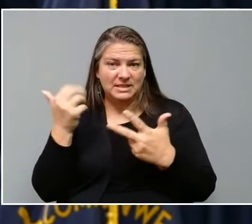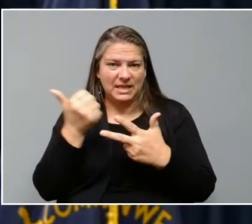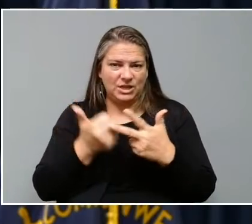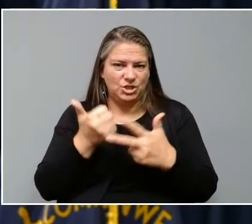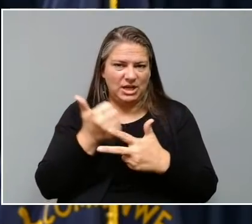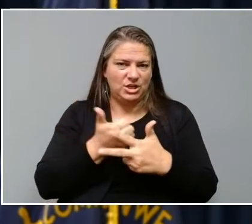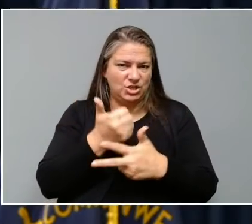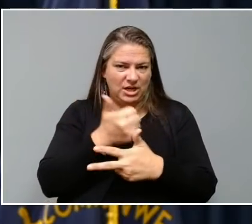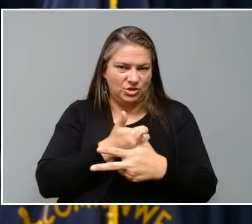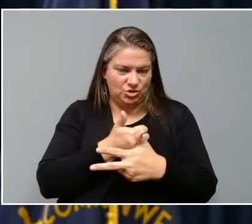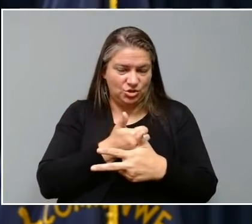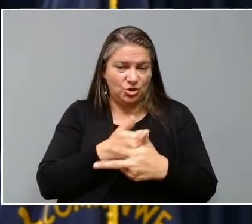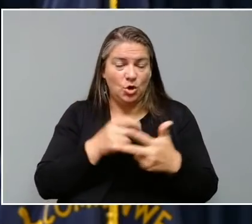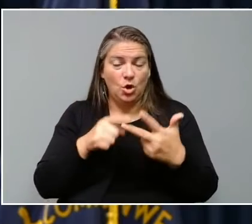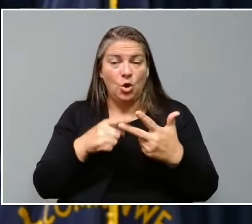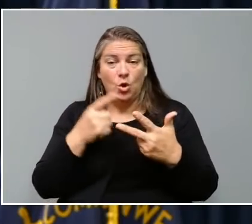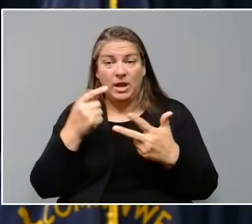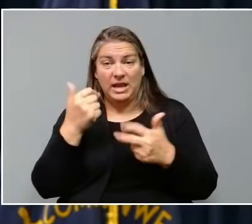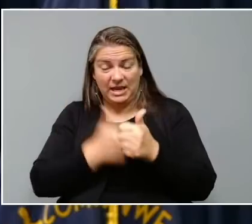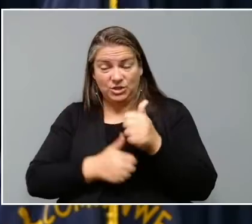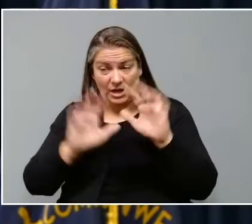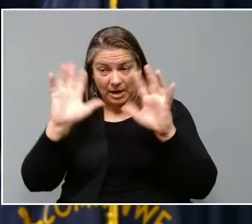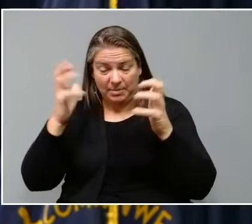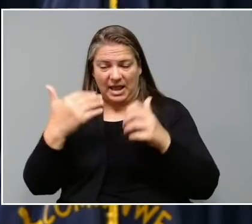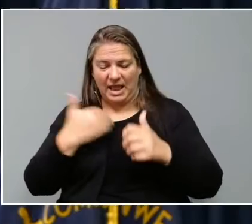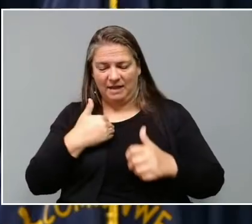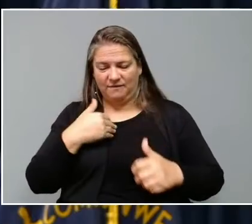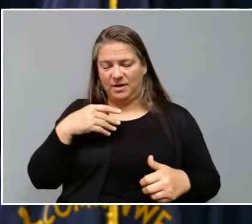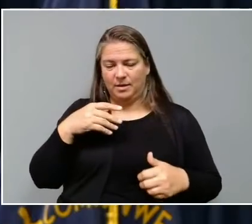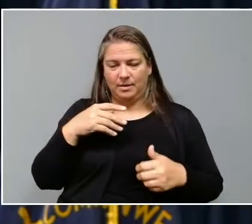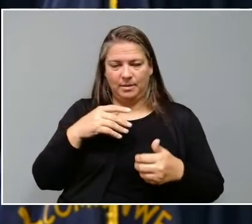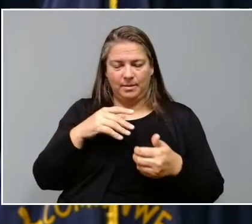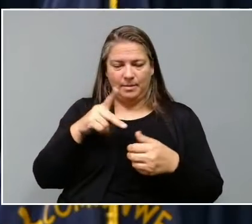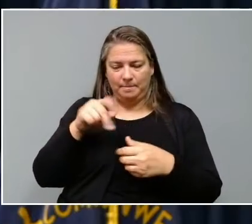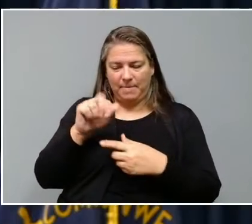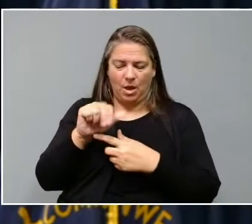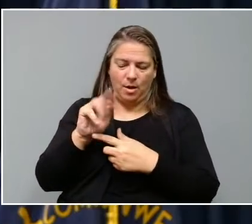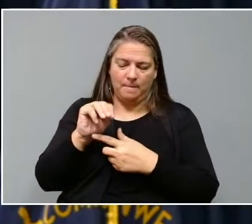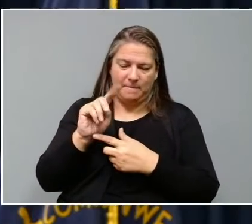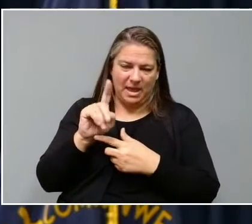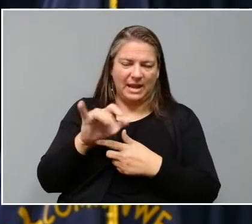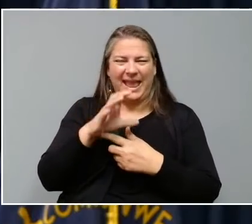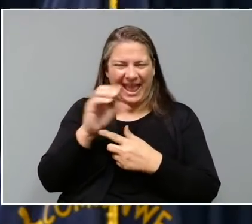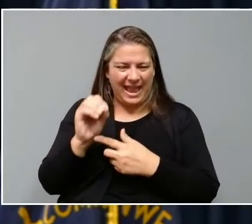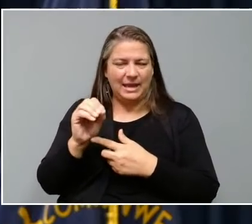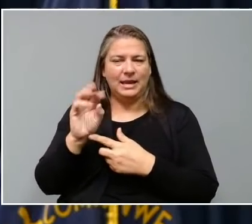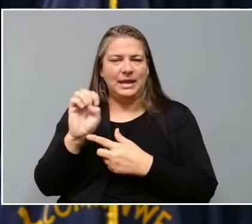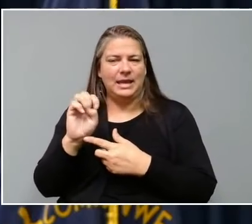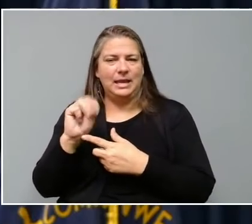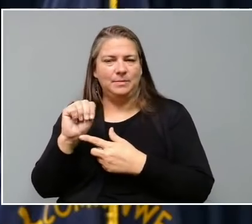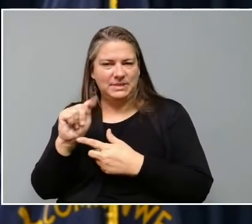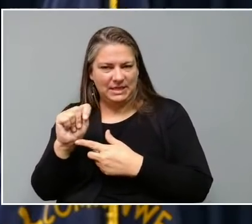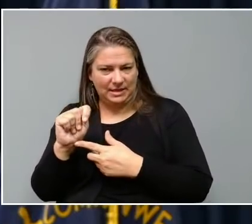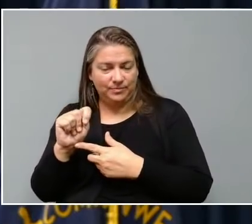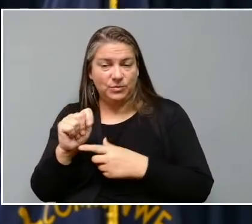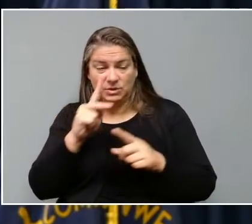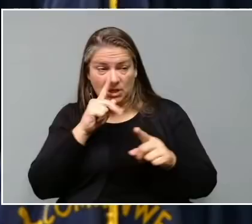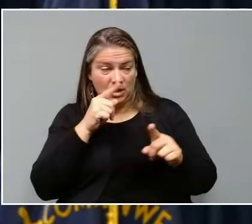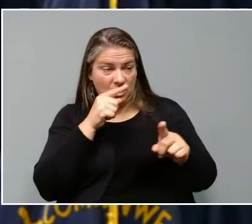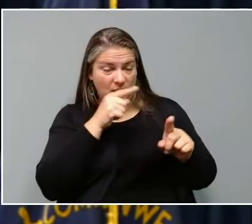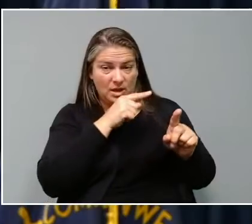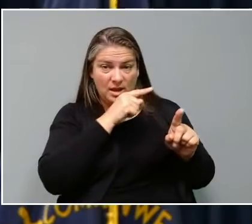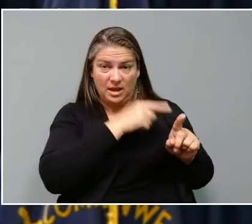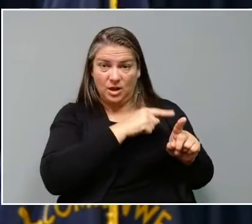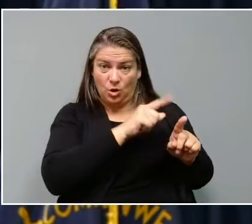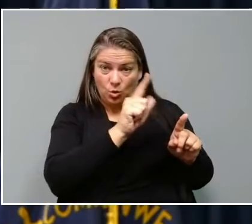1 EMT. We have them staged. You heard here in Somerset, Prestonsburg, and Louisville, already having an